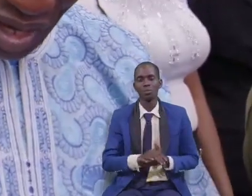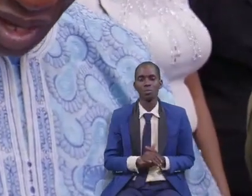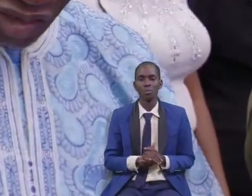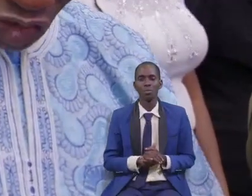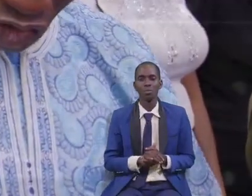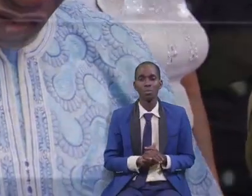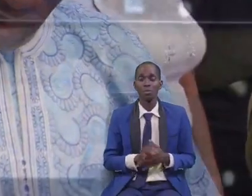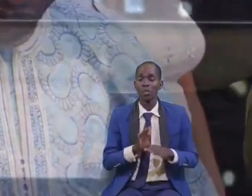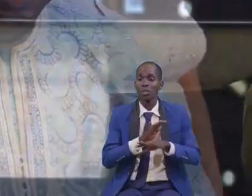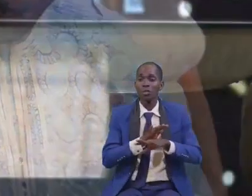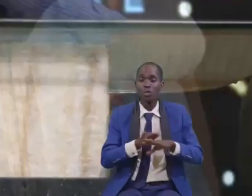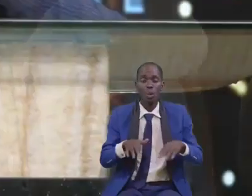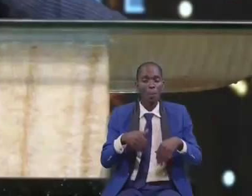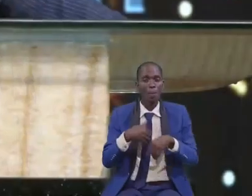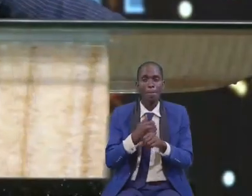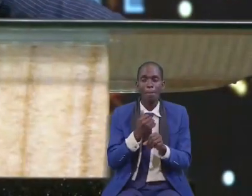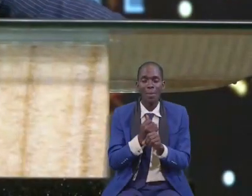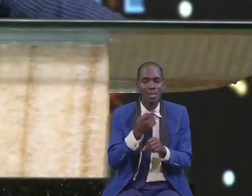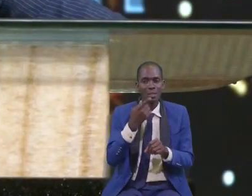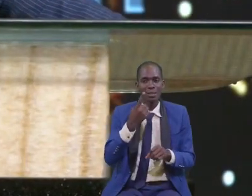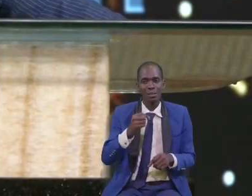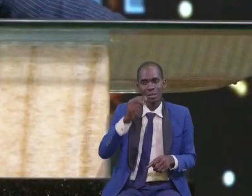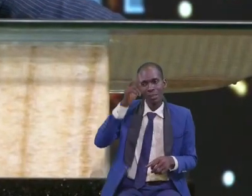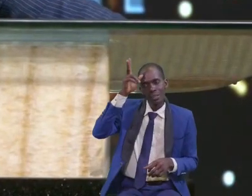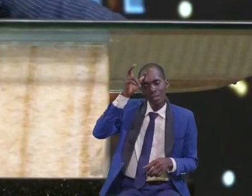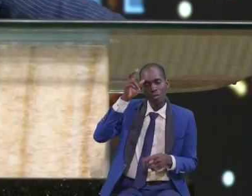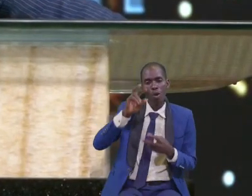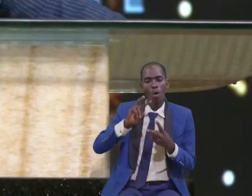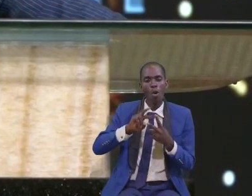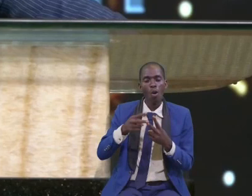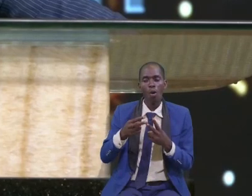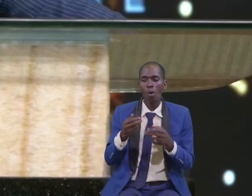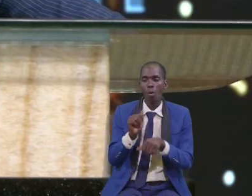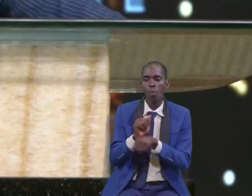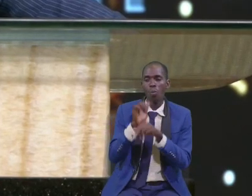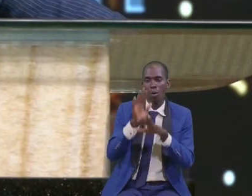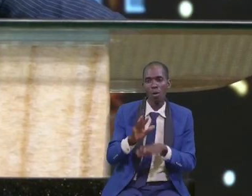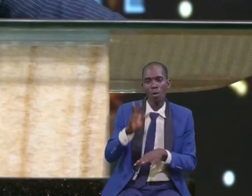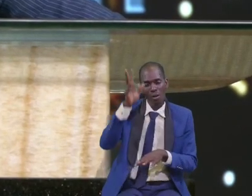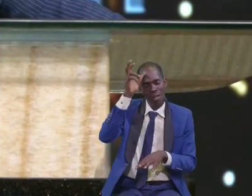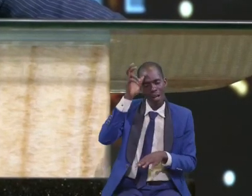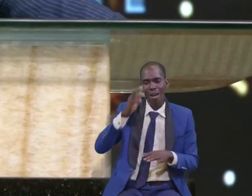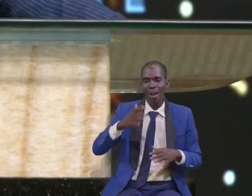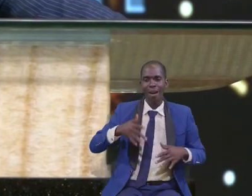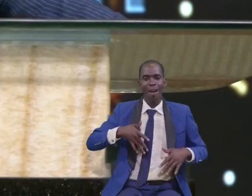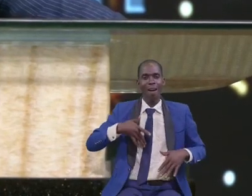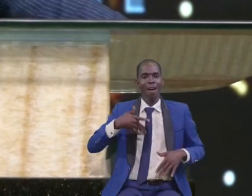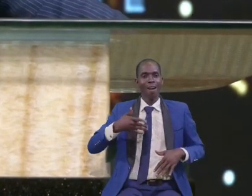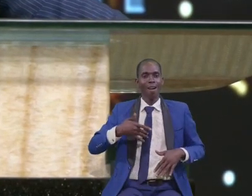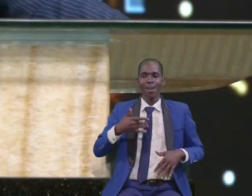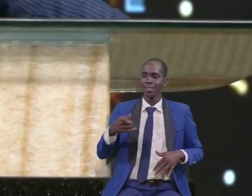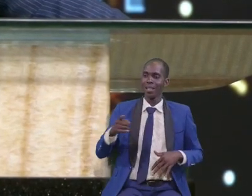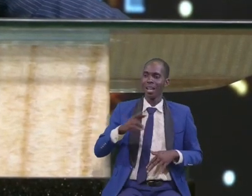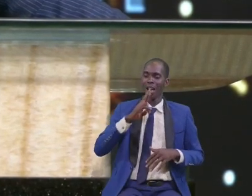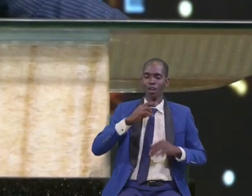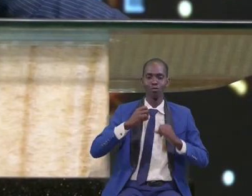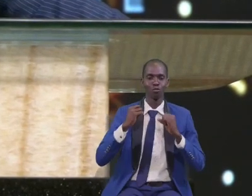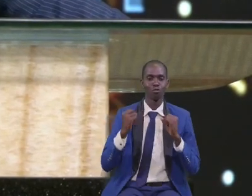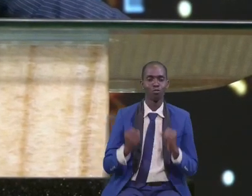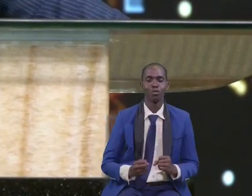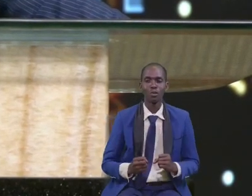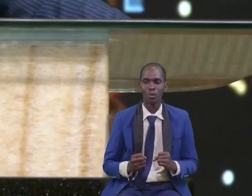Don't make the devil or the followers of Satan feel they can be so strong